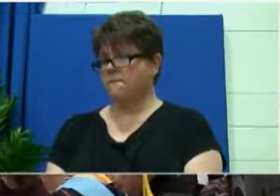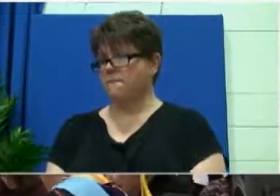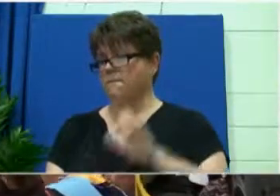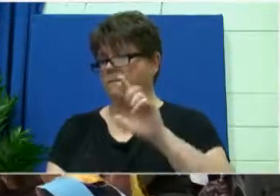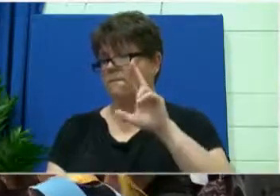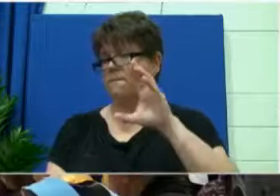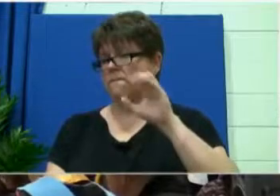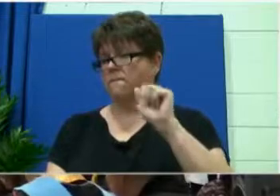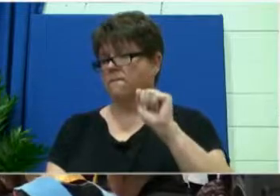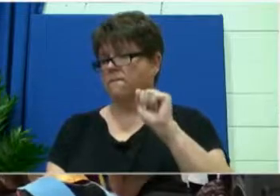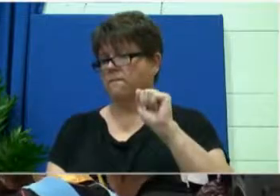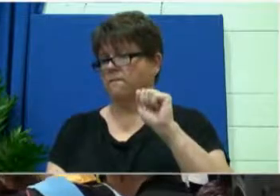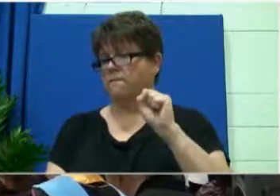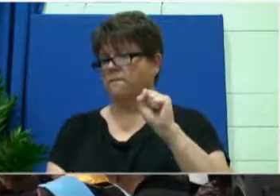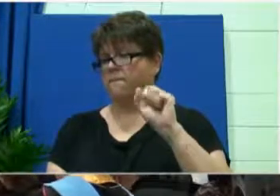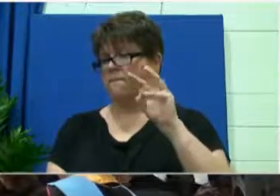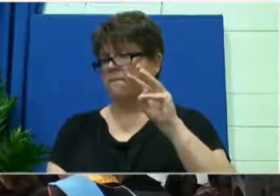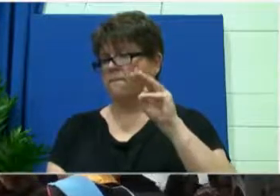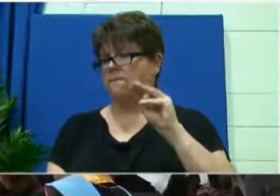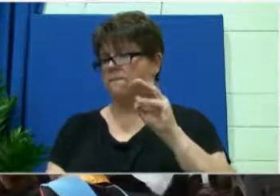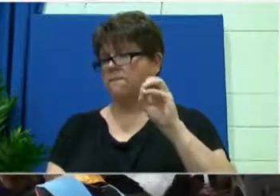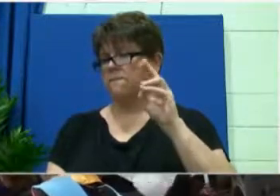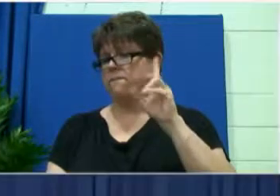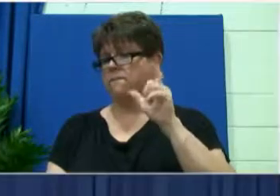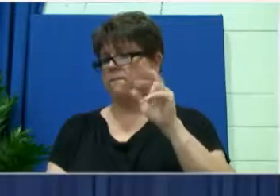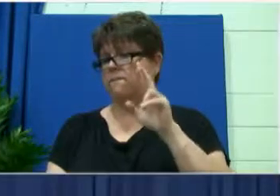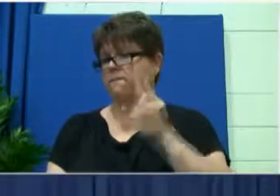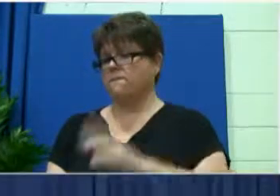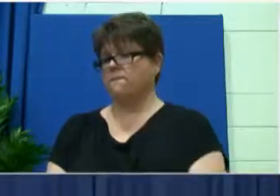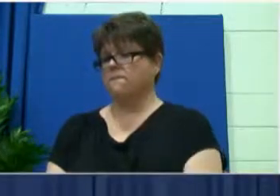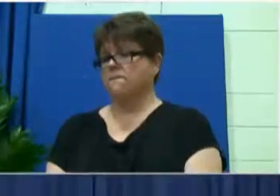Lucas William Mulder, Associate in Arts.